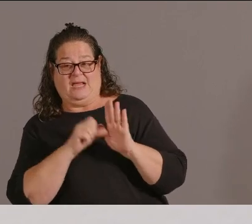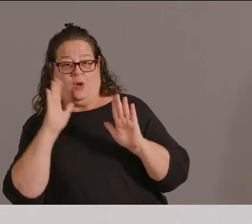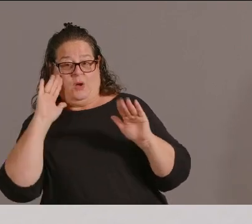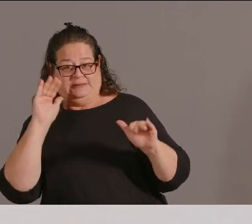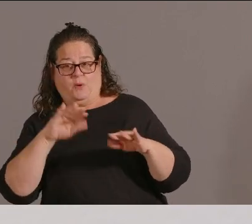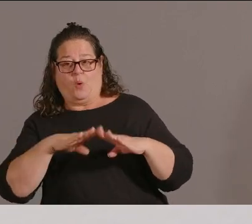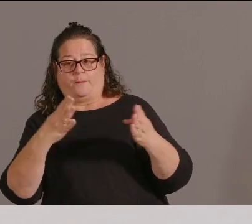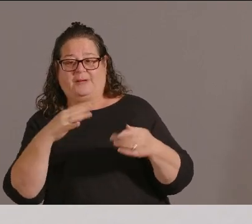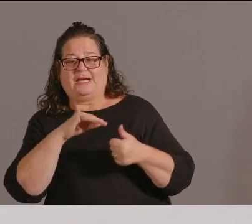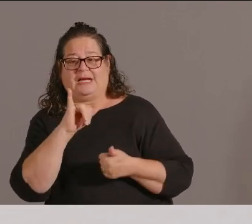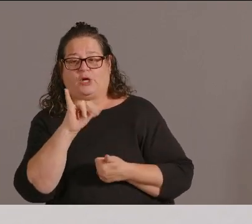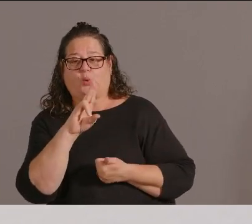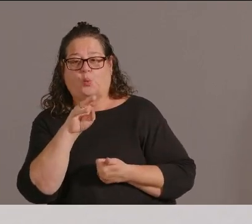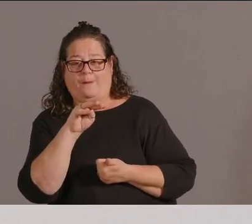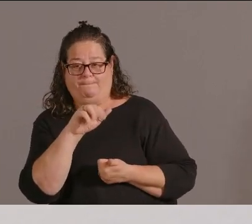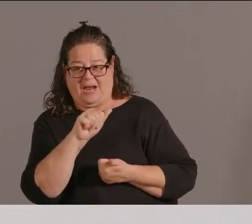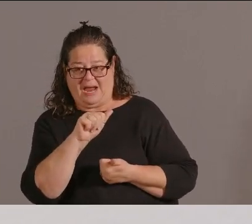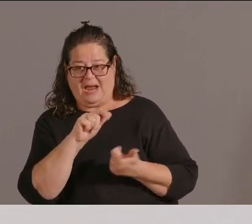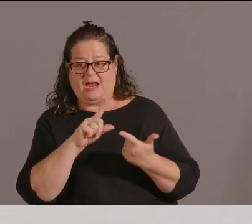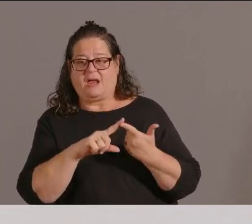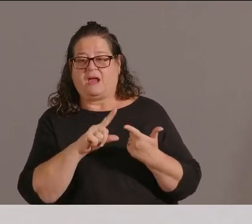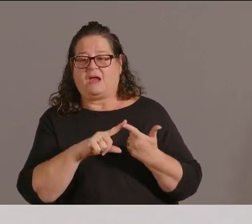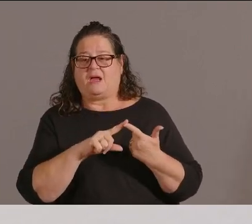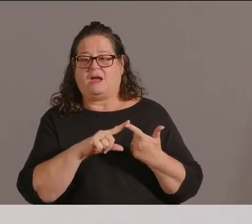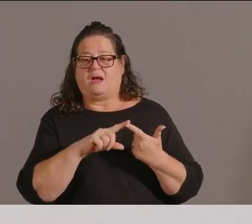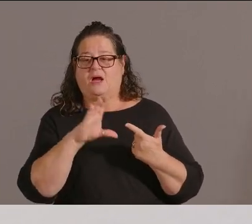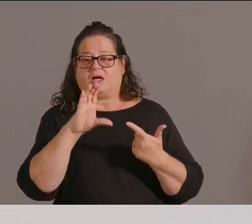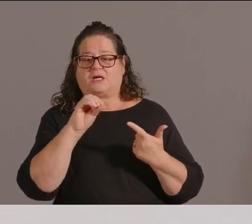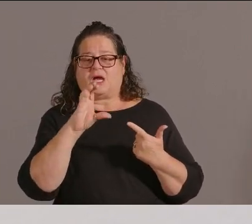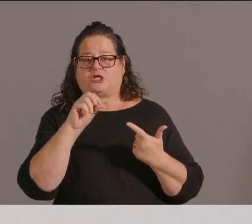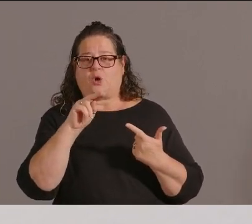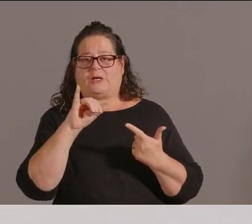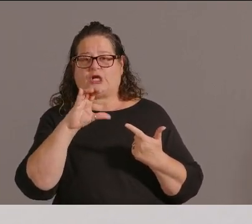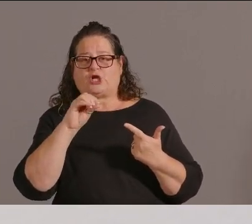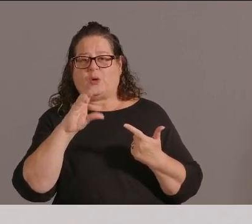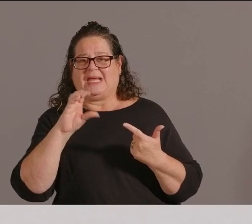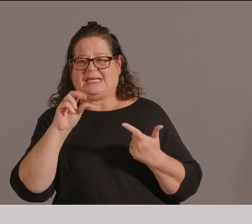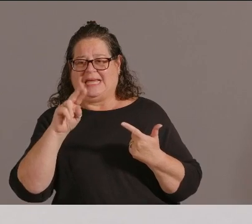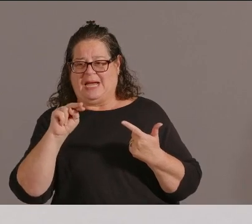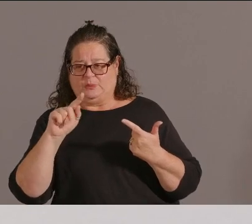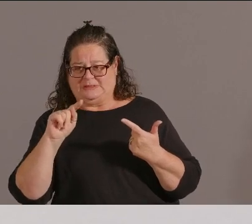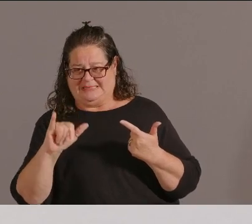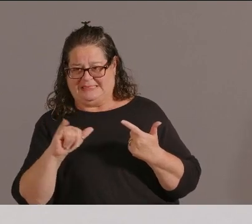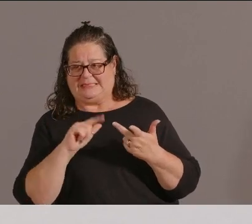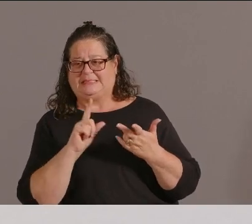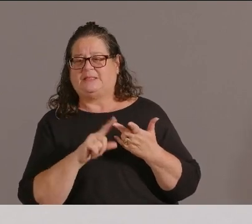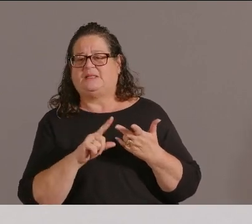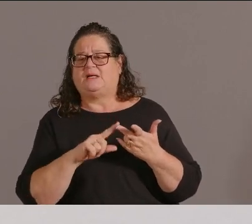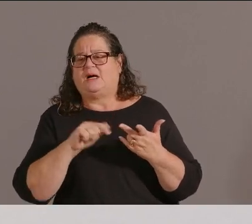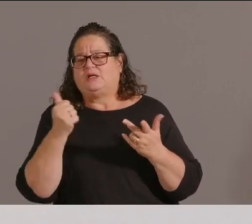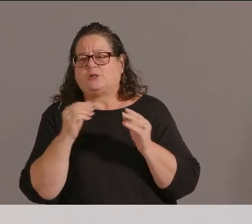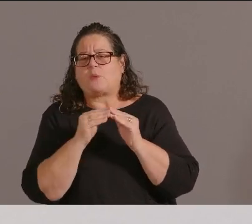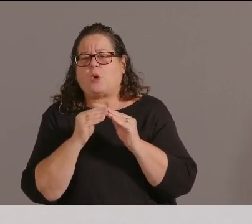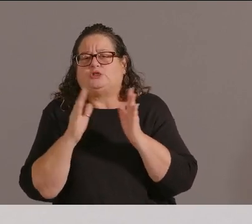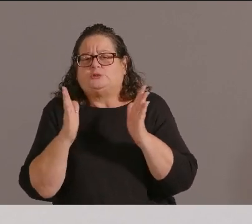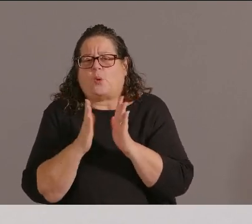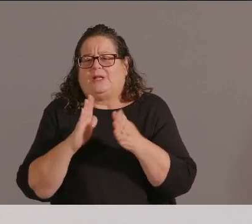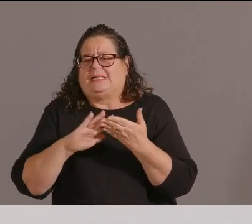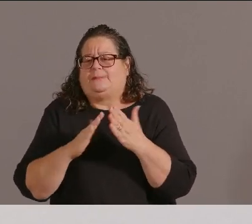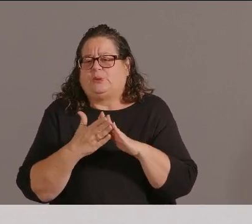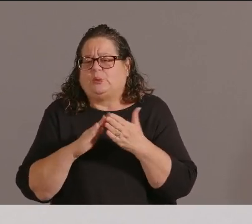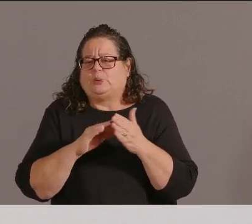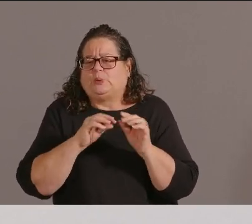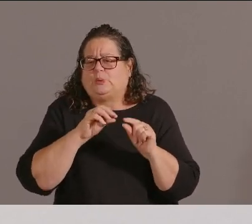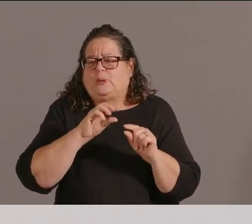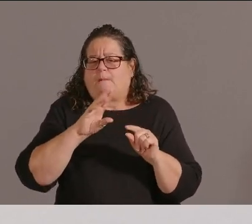like community-based pods as we get closer in. I don't have an exact number. We just see what the need still is and how much vaccine